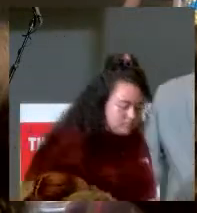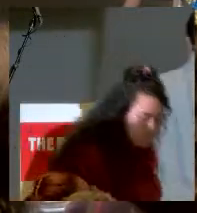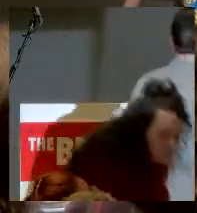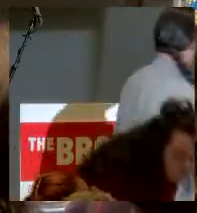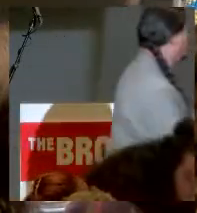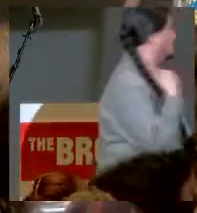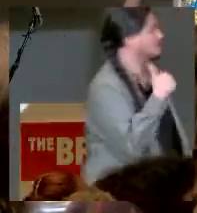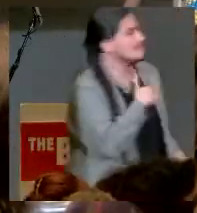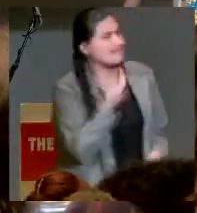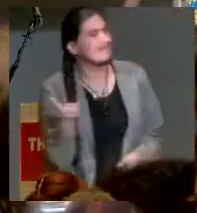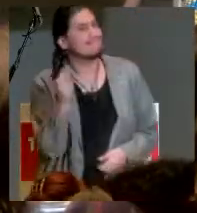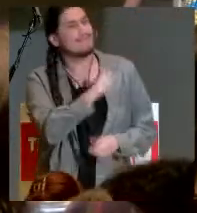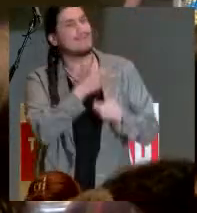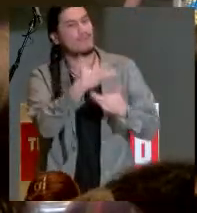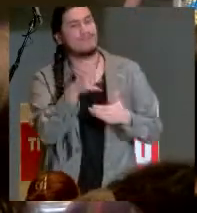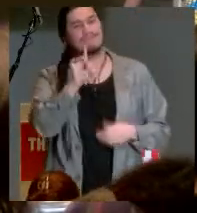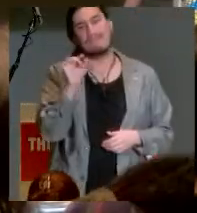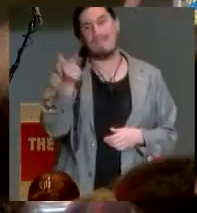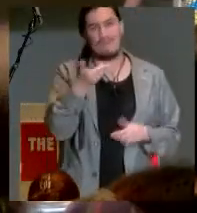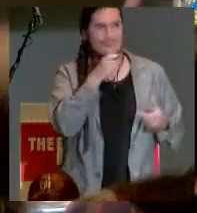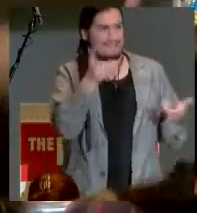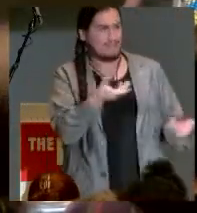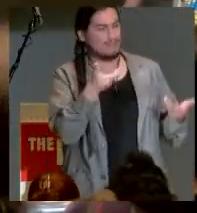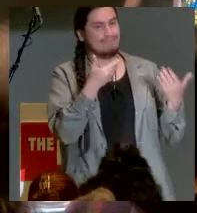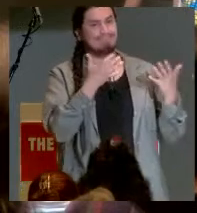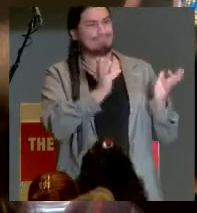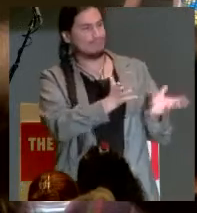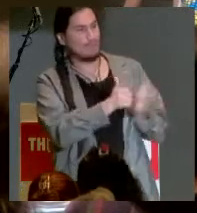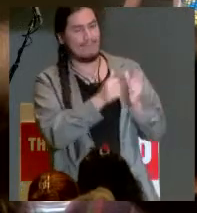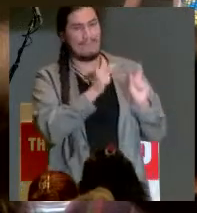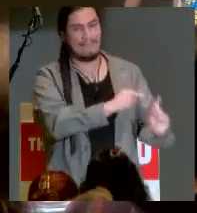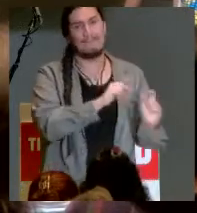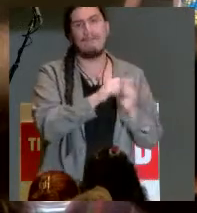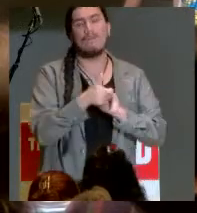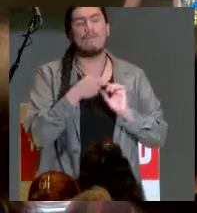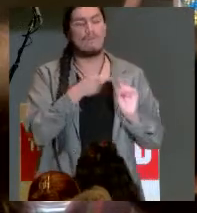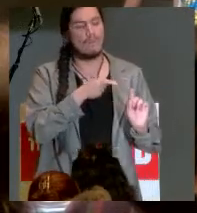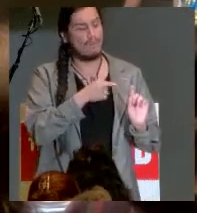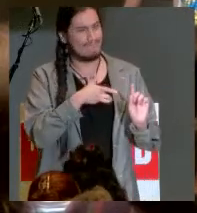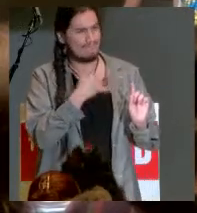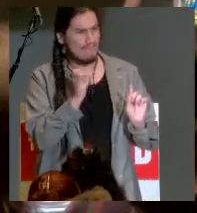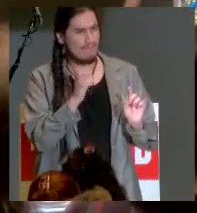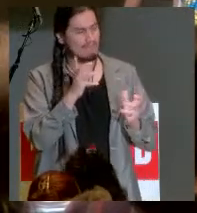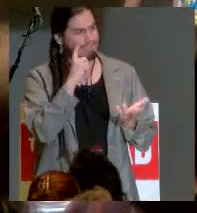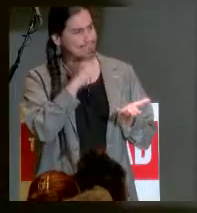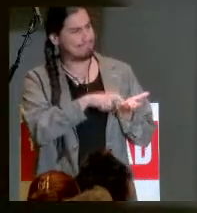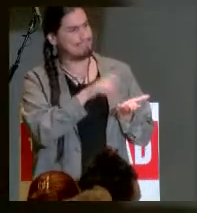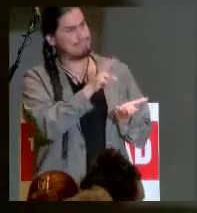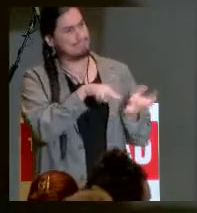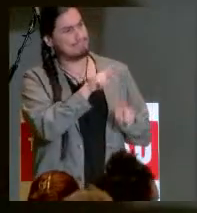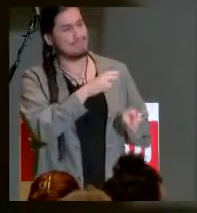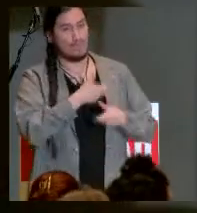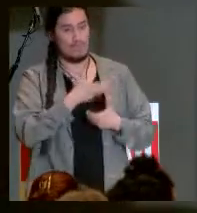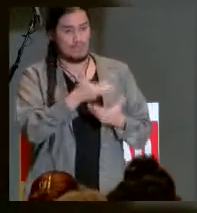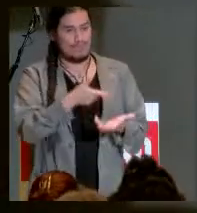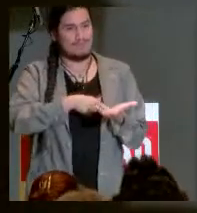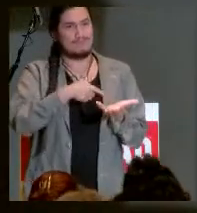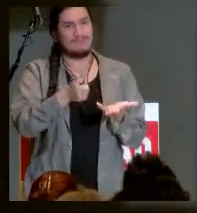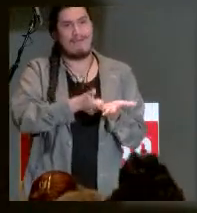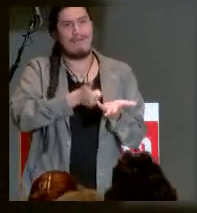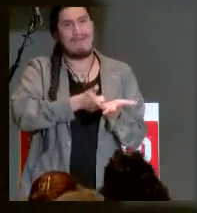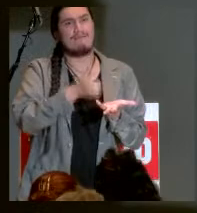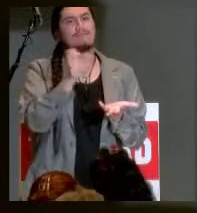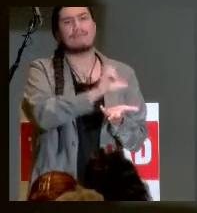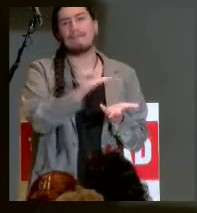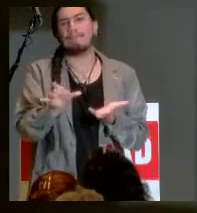Doug, over here, and we were talking about how I feel like I've realized that poetry is prayer for me now. Mm-hmm.